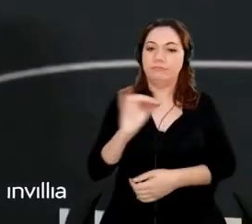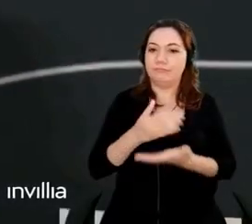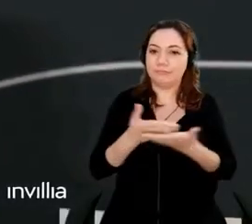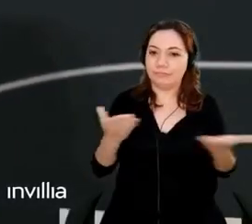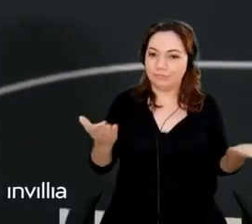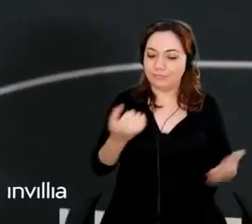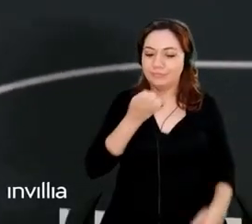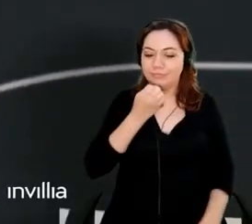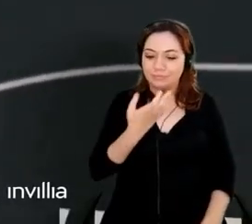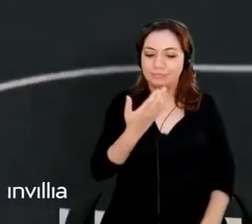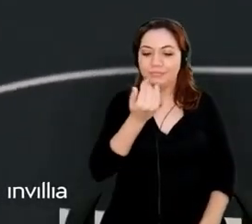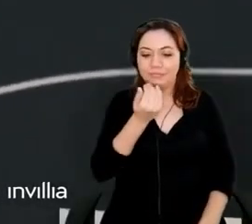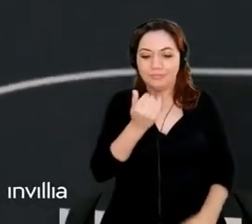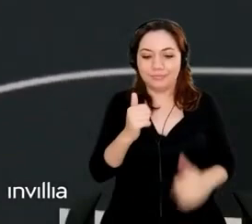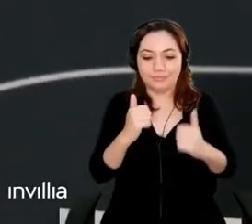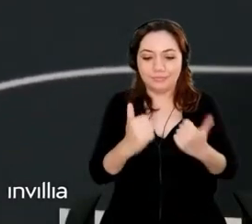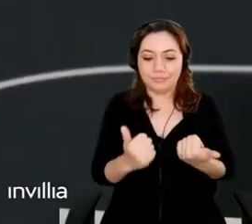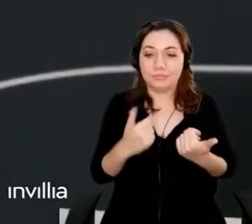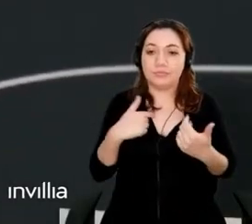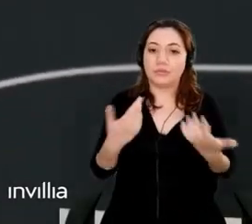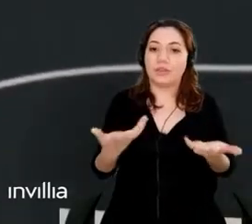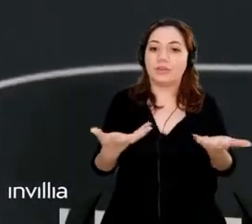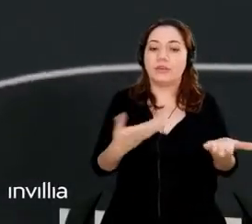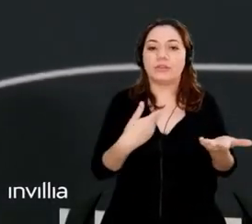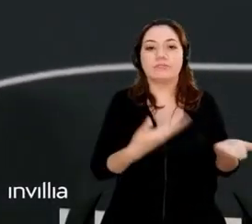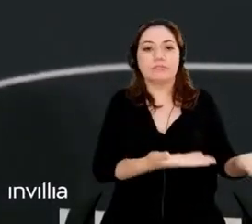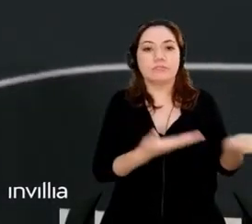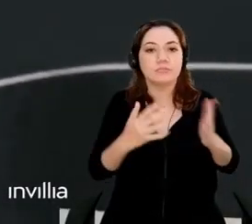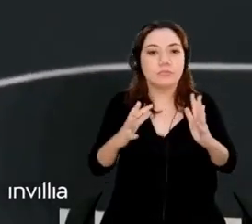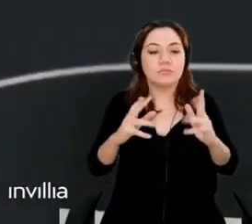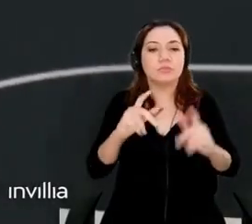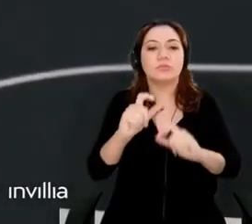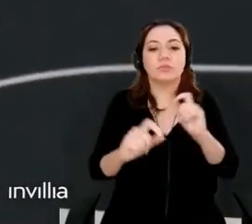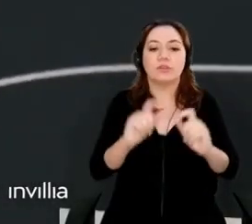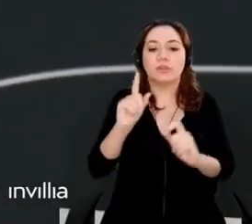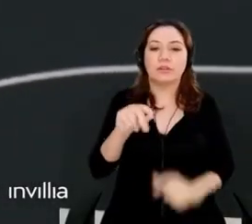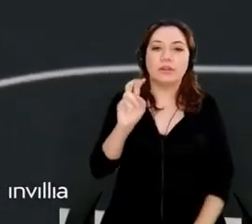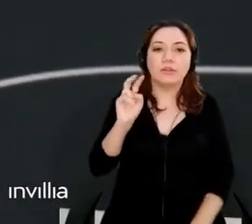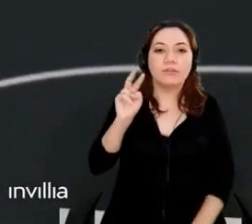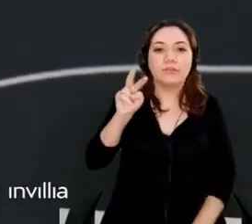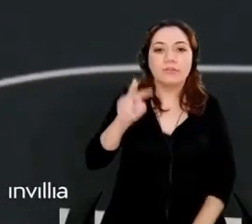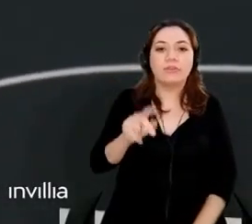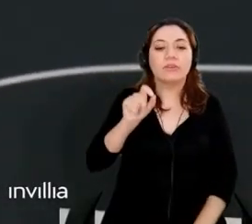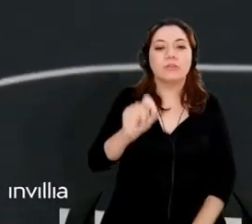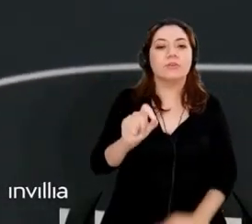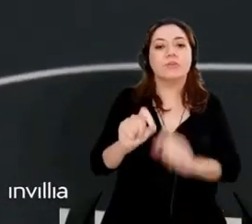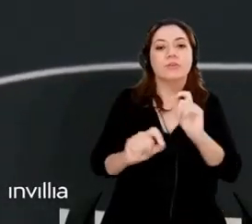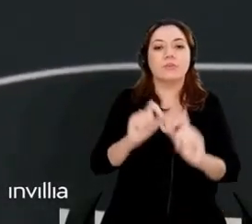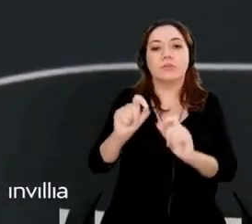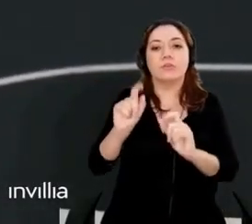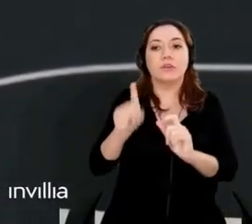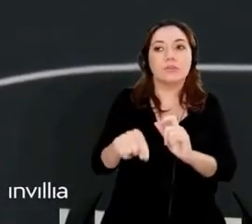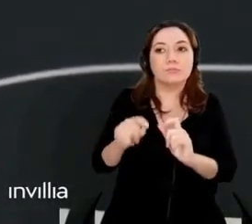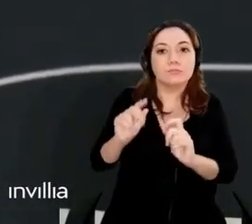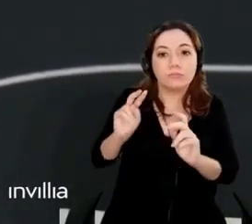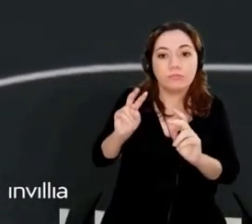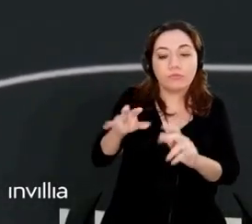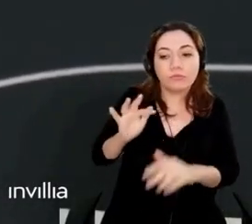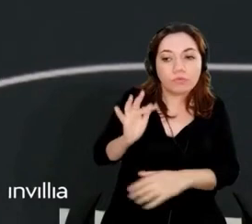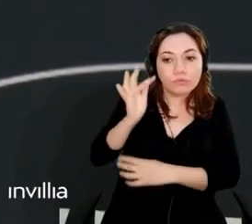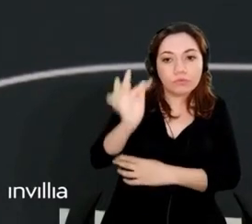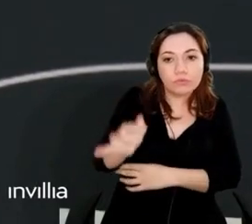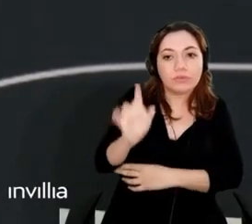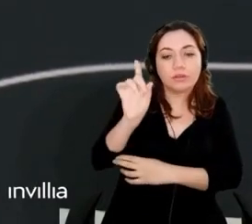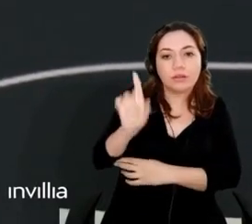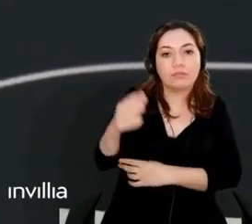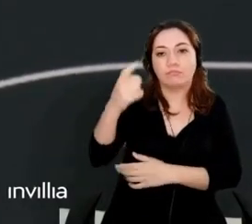looking into future-proofing your business with artificial intelligence. I'm proud to